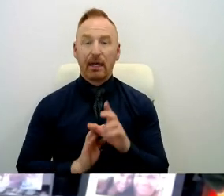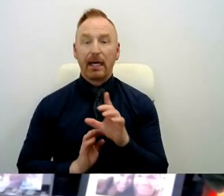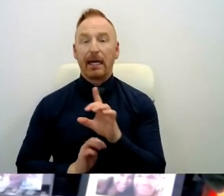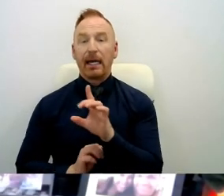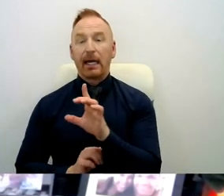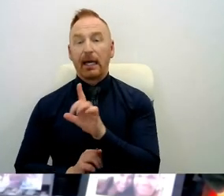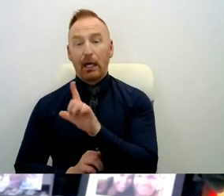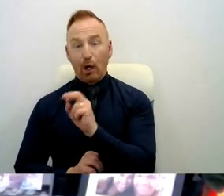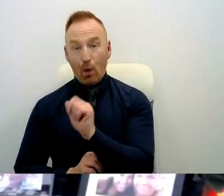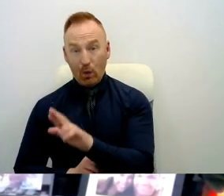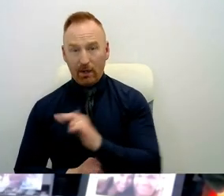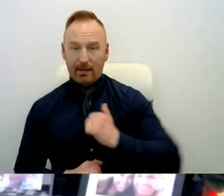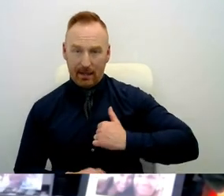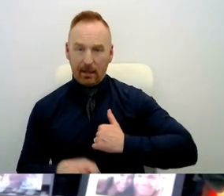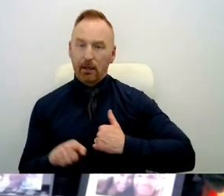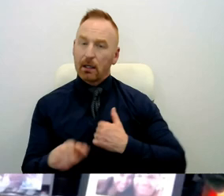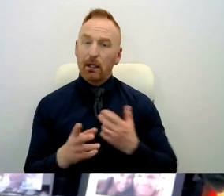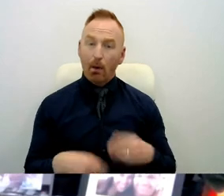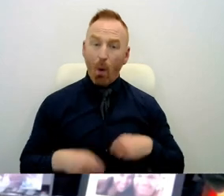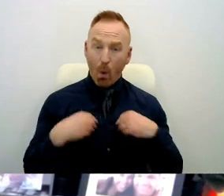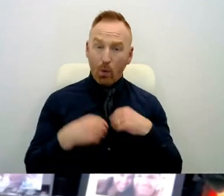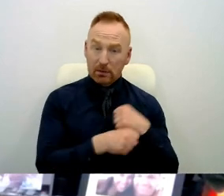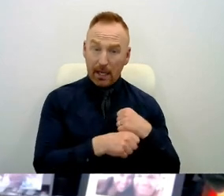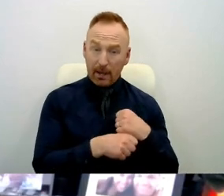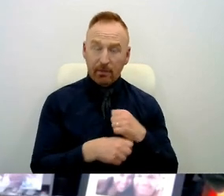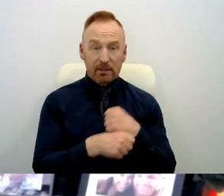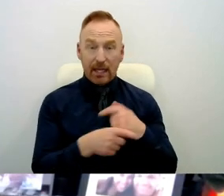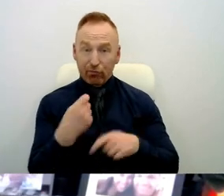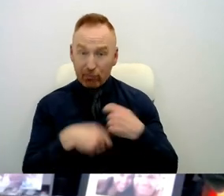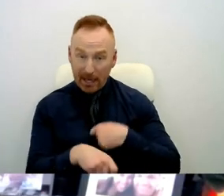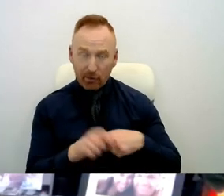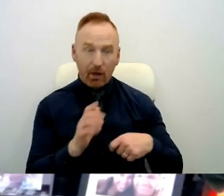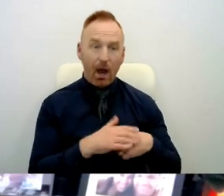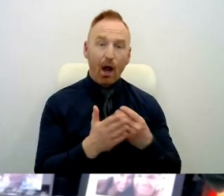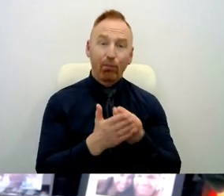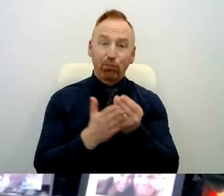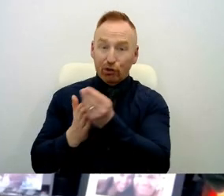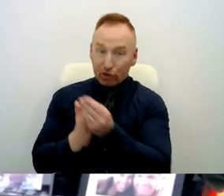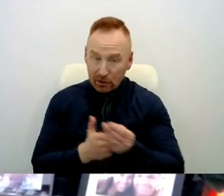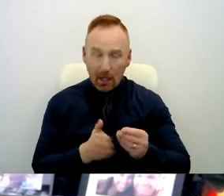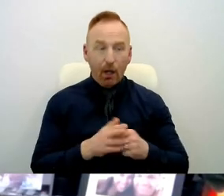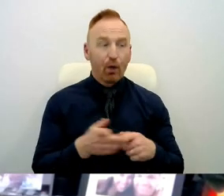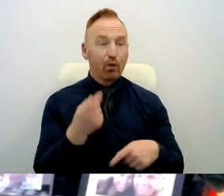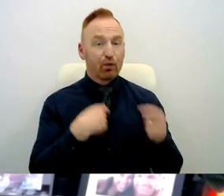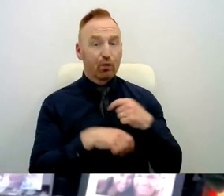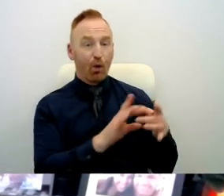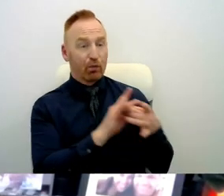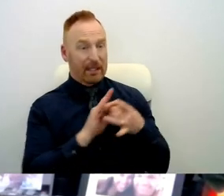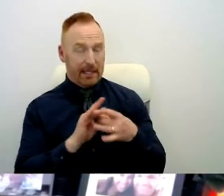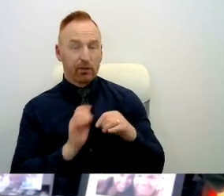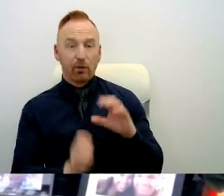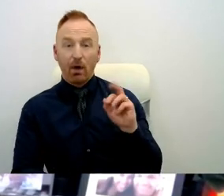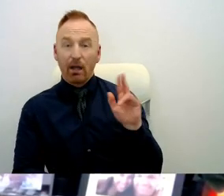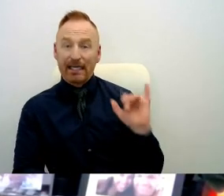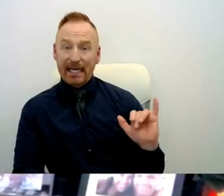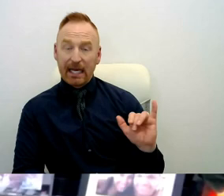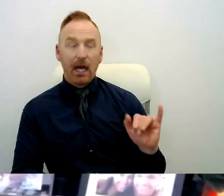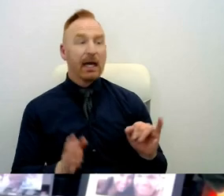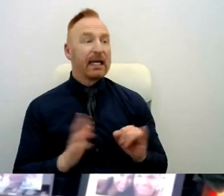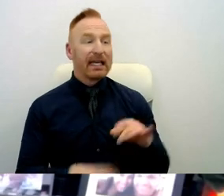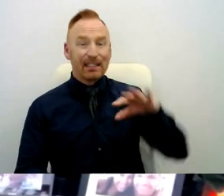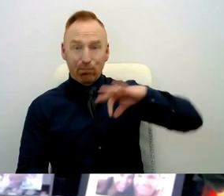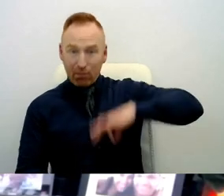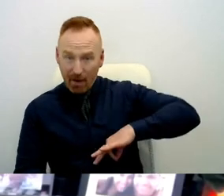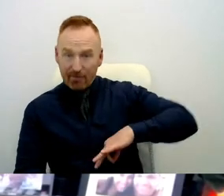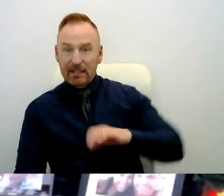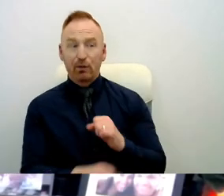and he was a slave owner. He was also a slave trader and a merchant who sold goods produced by slaves in other colonies. So his immense profits